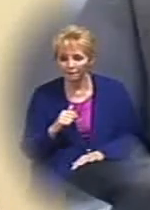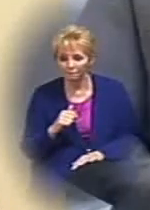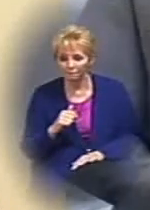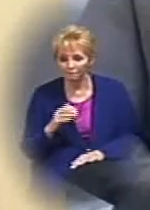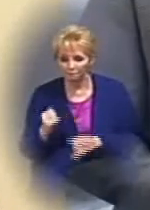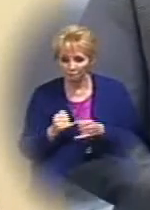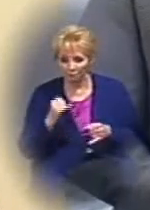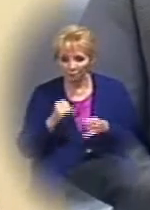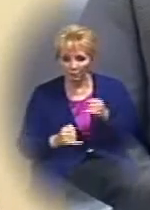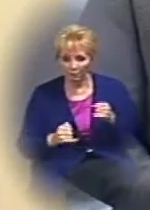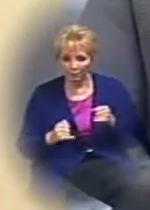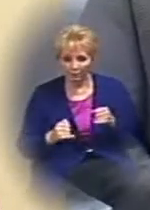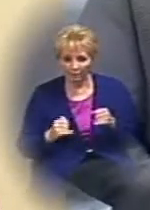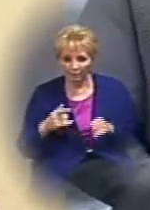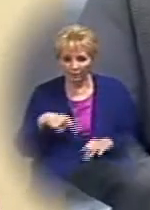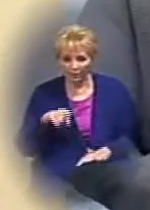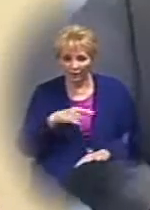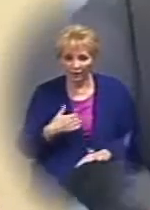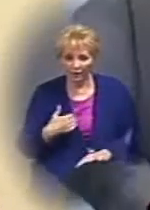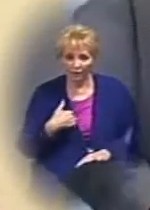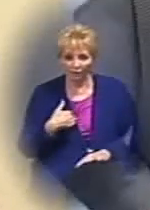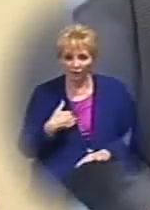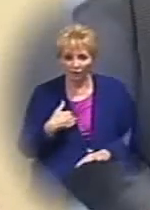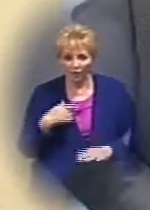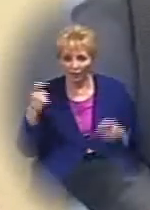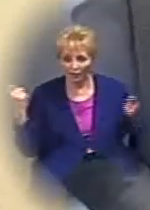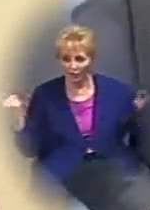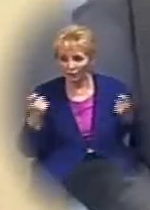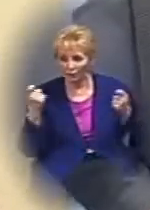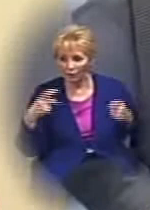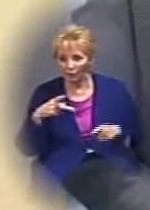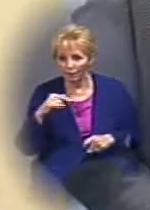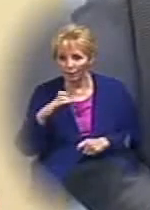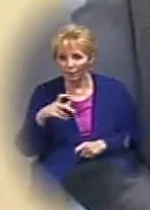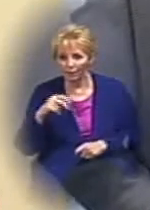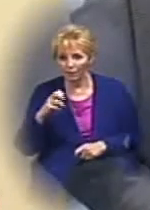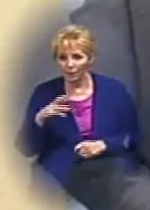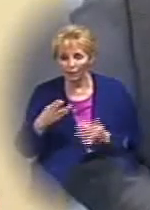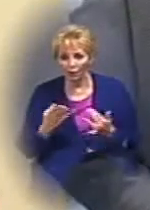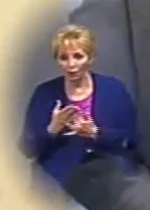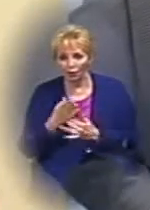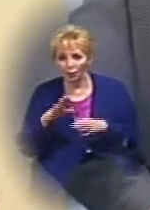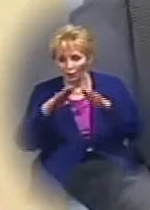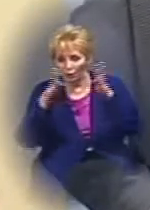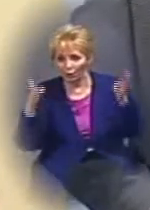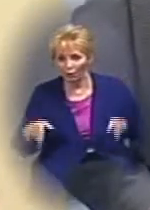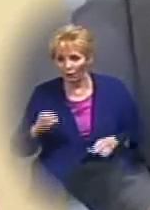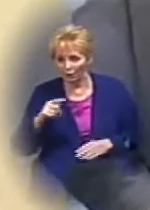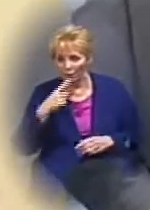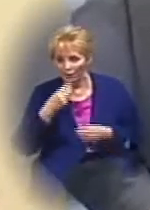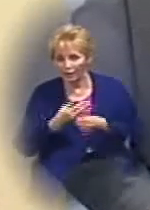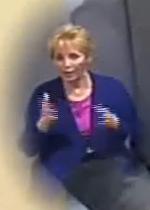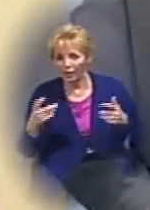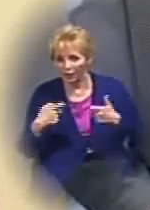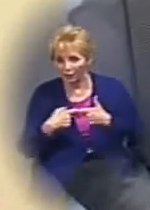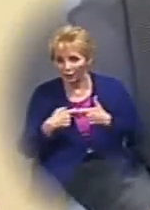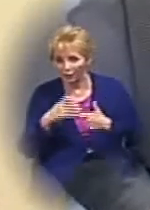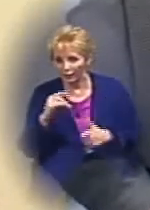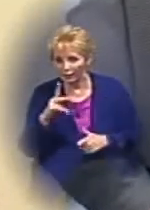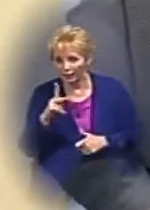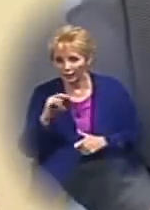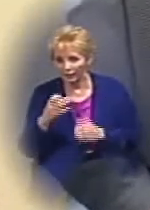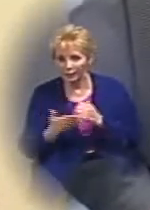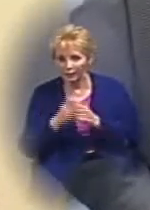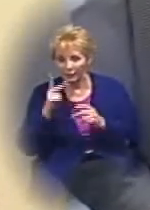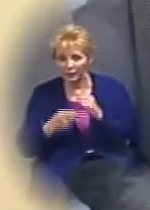then finally, y'all did have always celebrate Public Power Week through a booth and handing out the electric kits to help people with